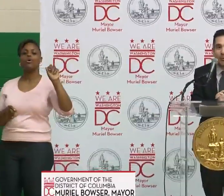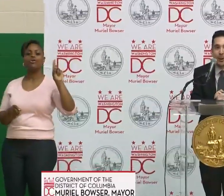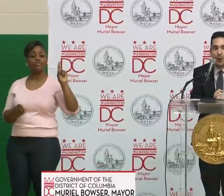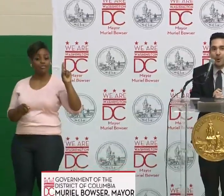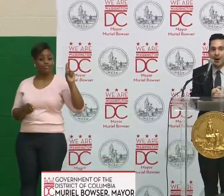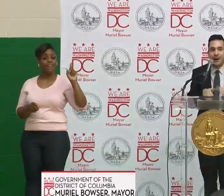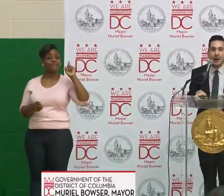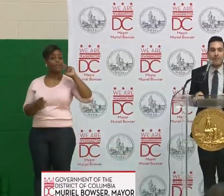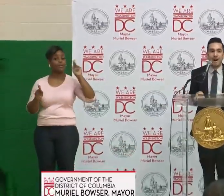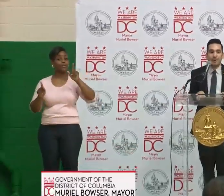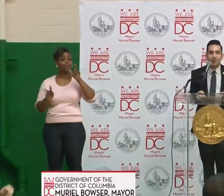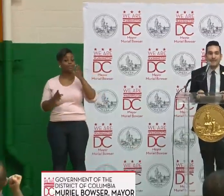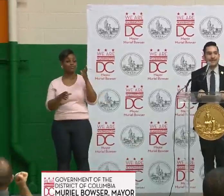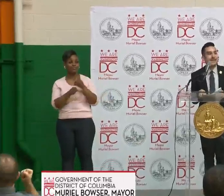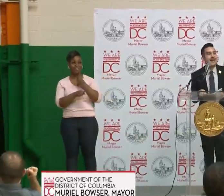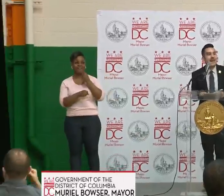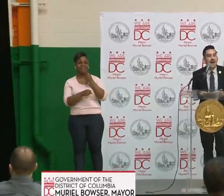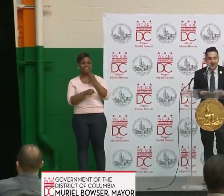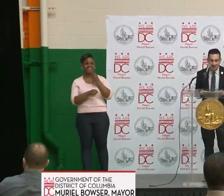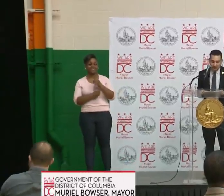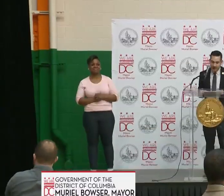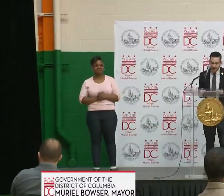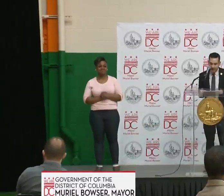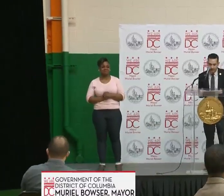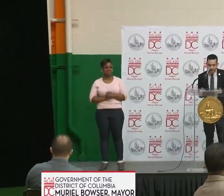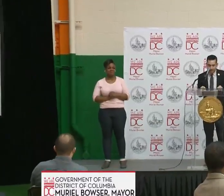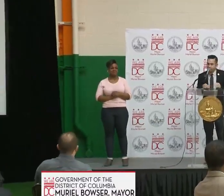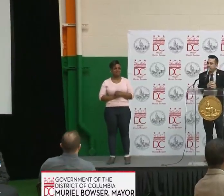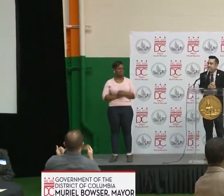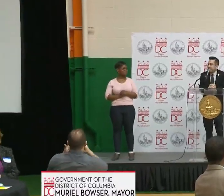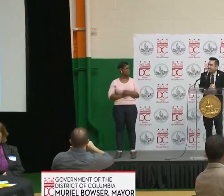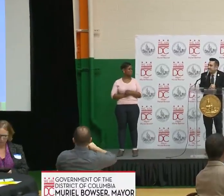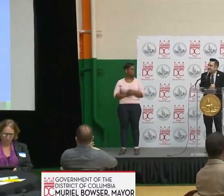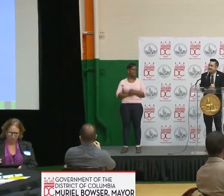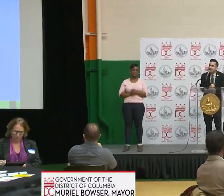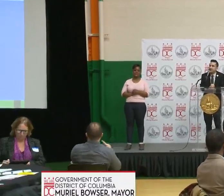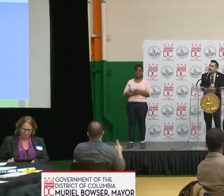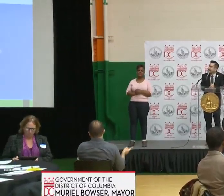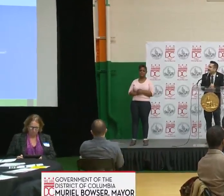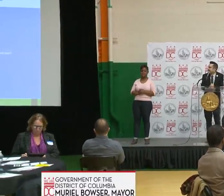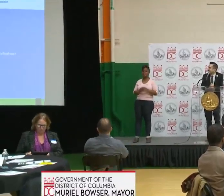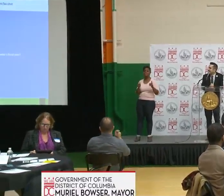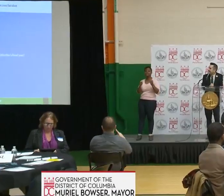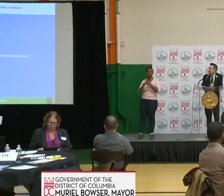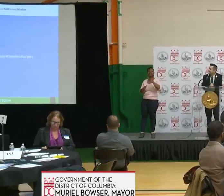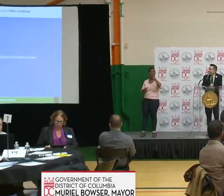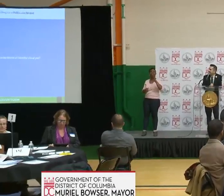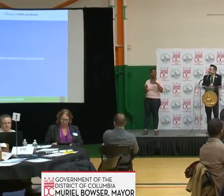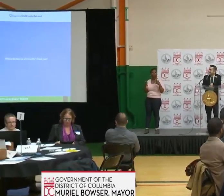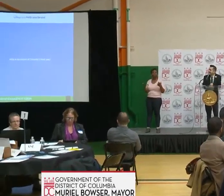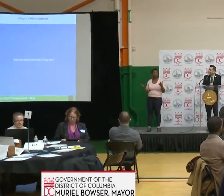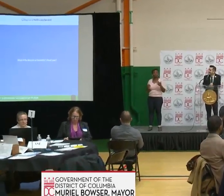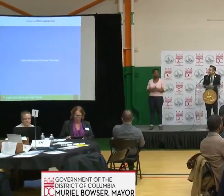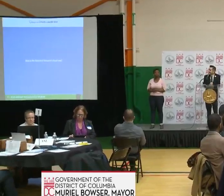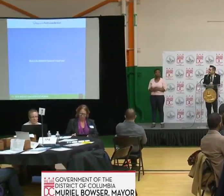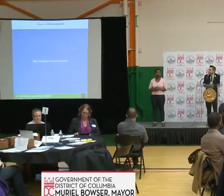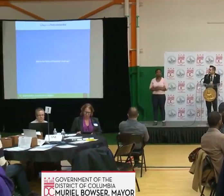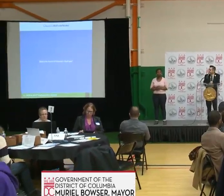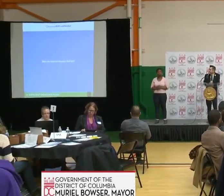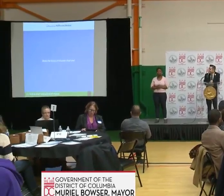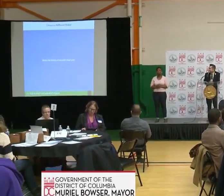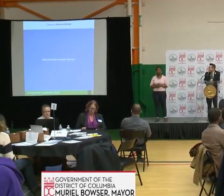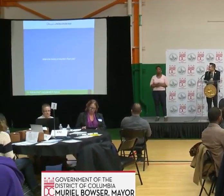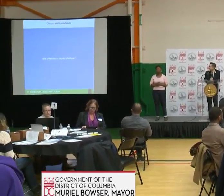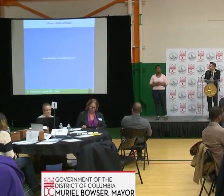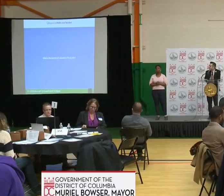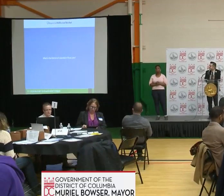budget 101 pop quiz. So we're gonna start out with our first question, if you will. Question